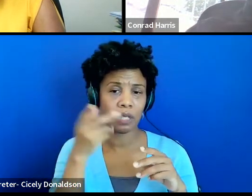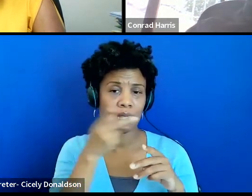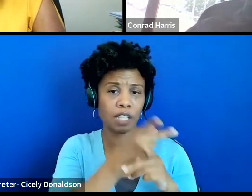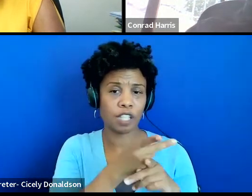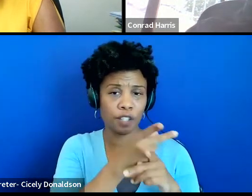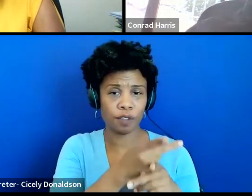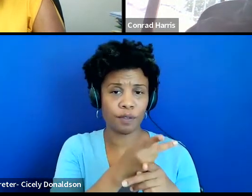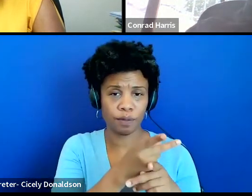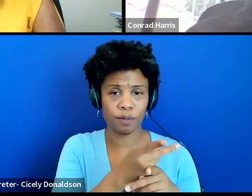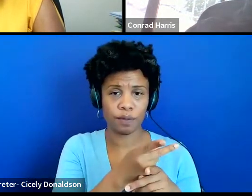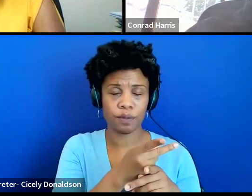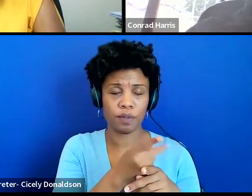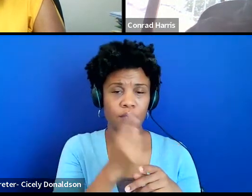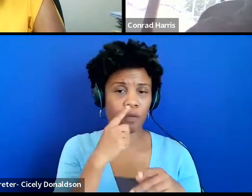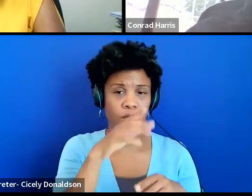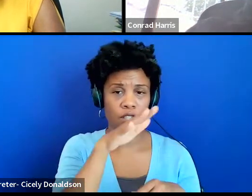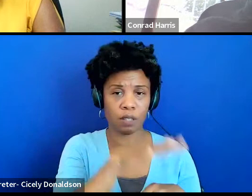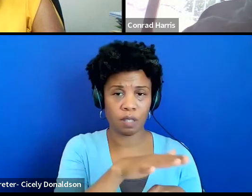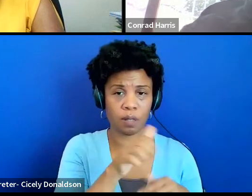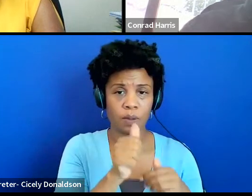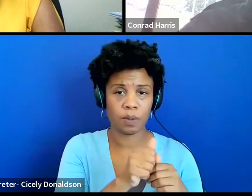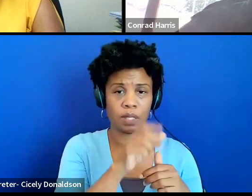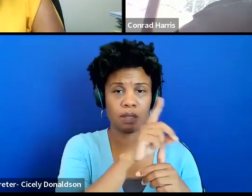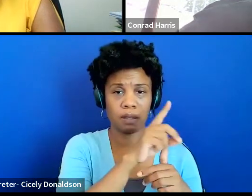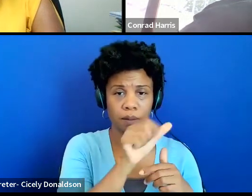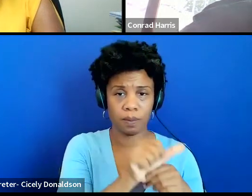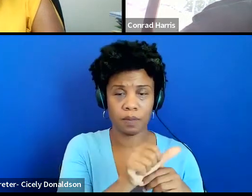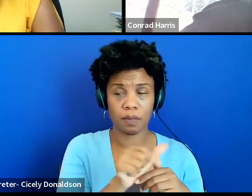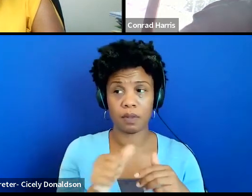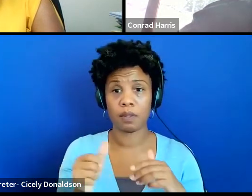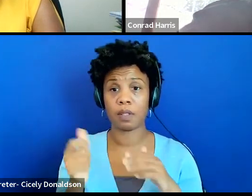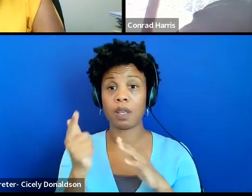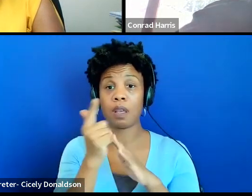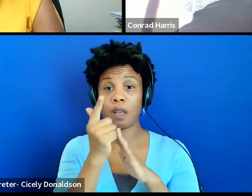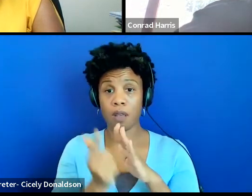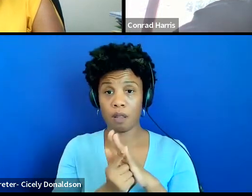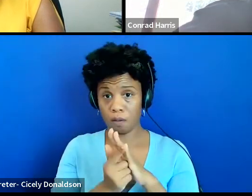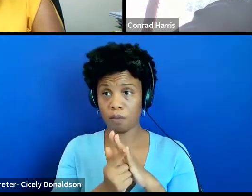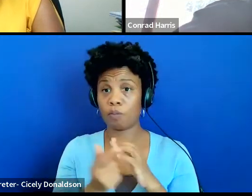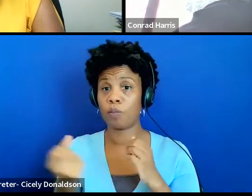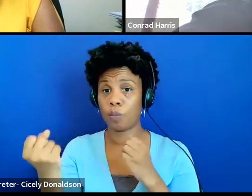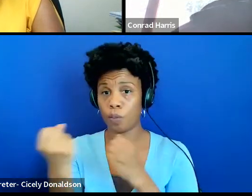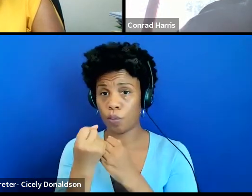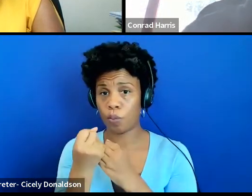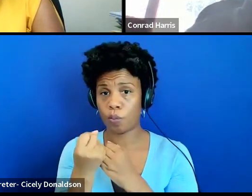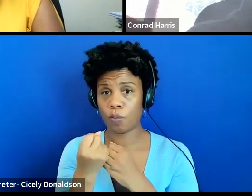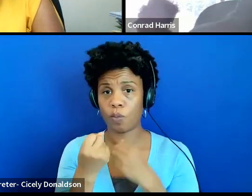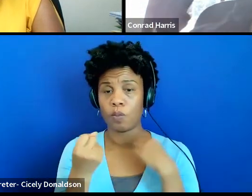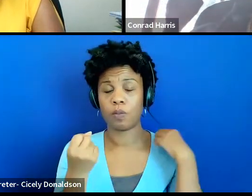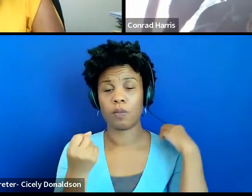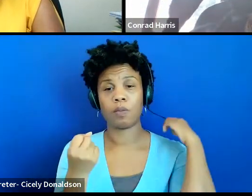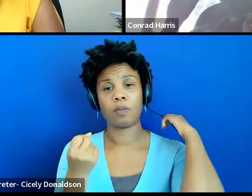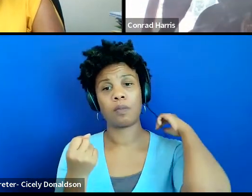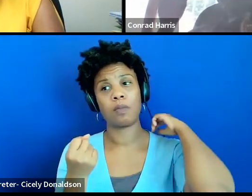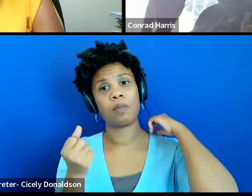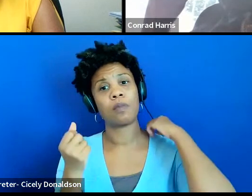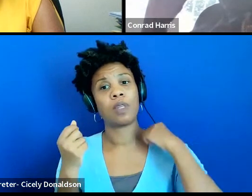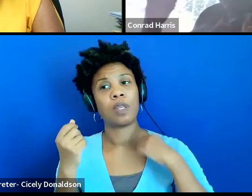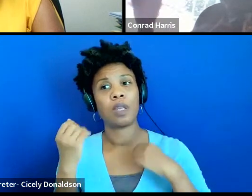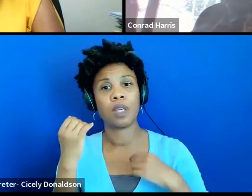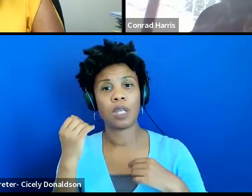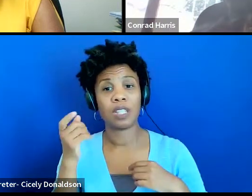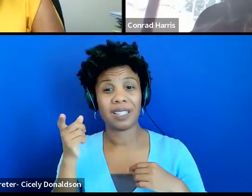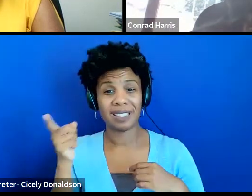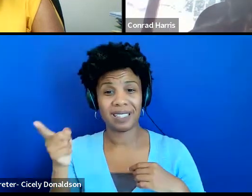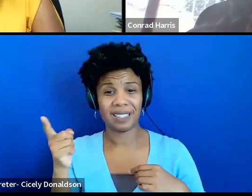makes provision for. Now, if it is that he's aggrieved with the fact that the medical